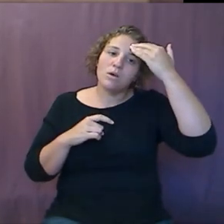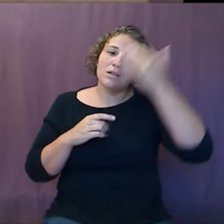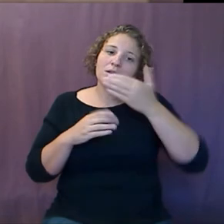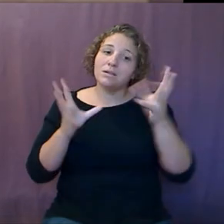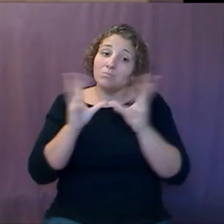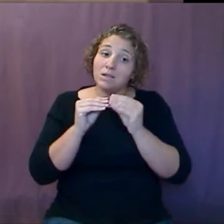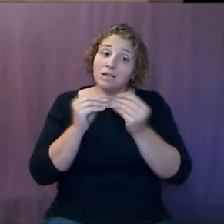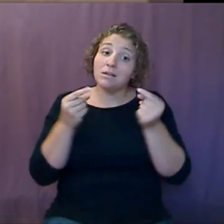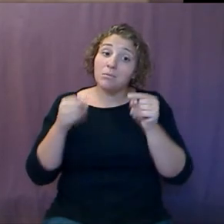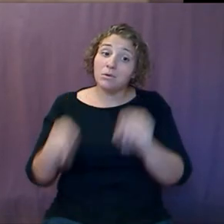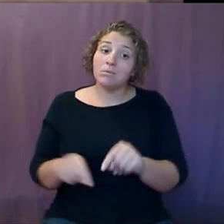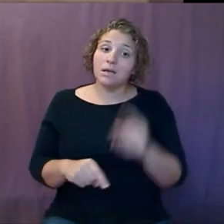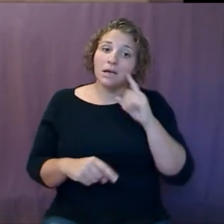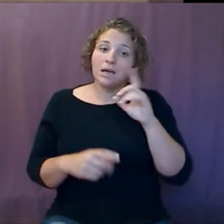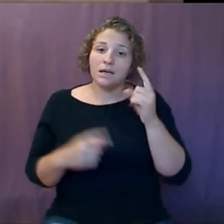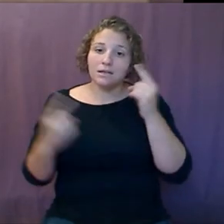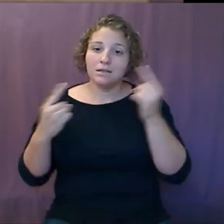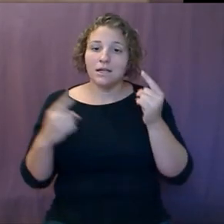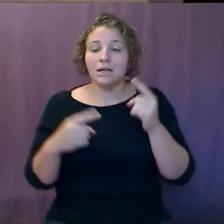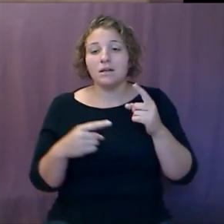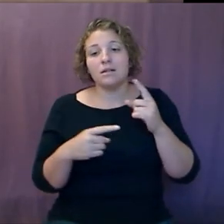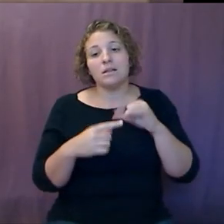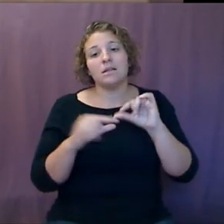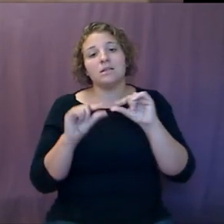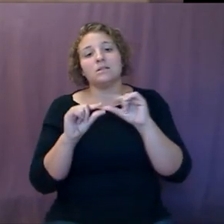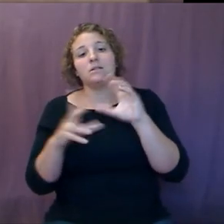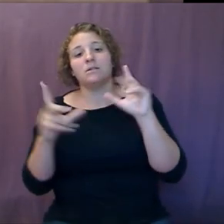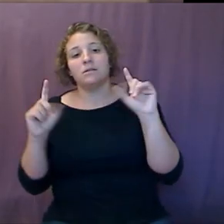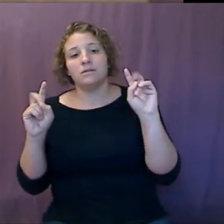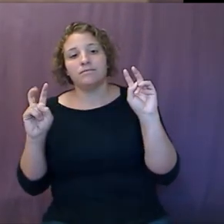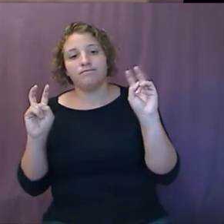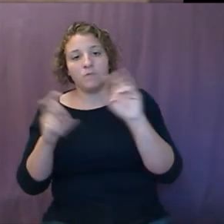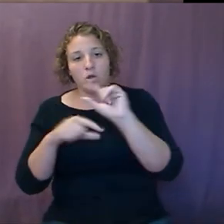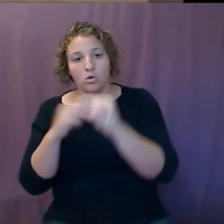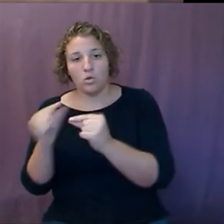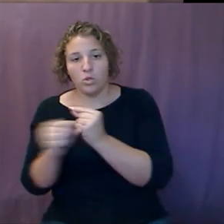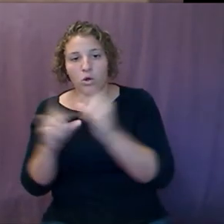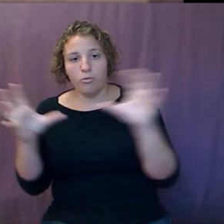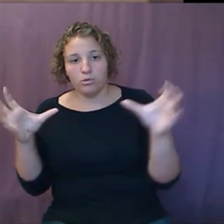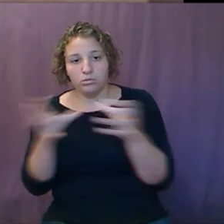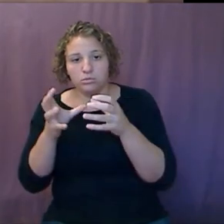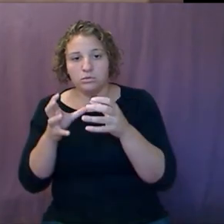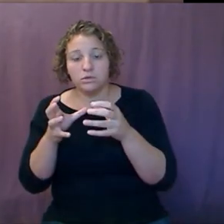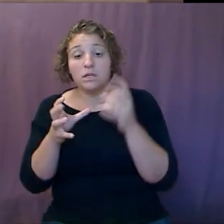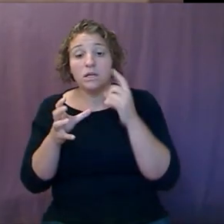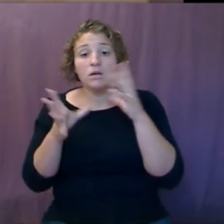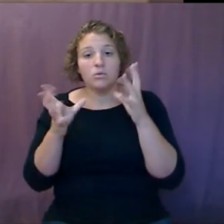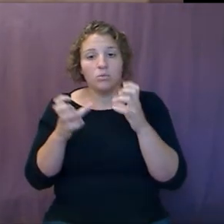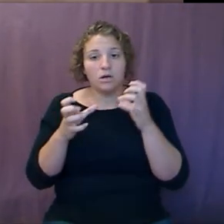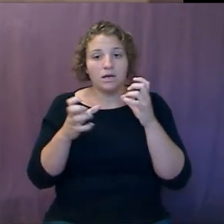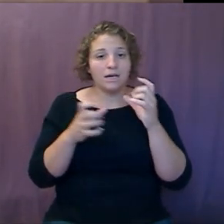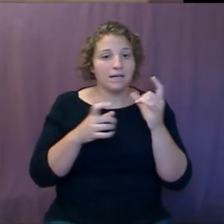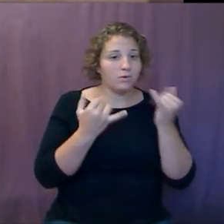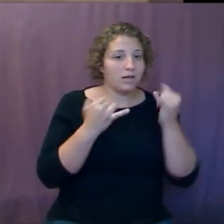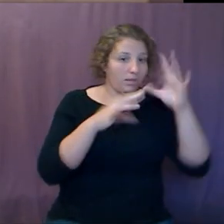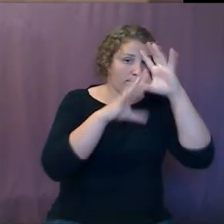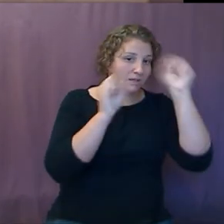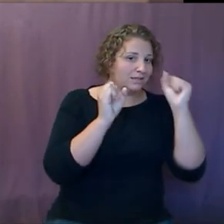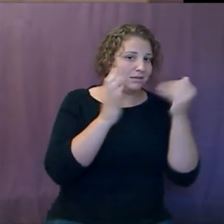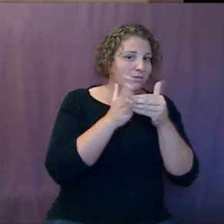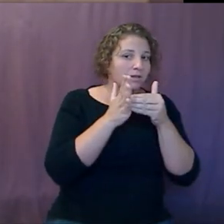globalists and the current administration is anti-globalist but these globalists seek to essentially dissolve international